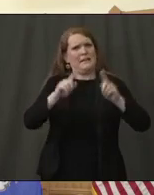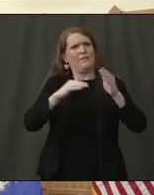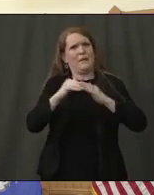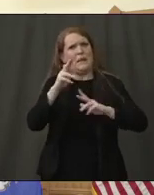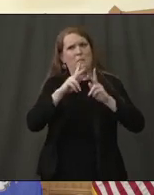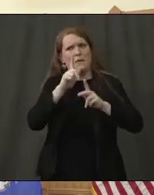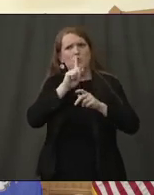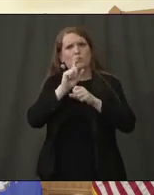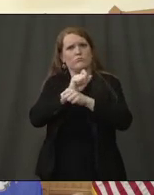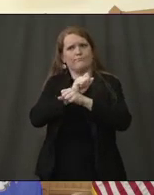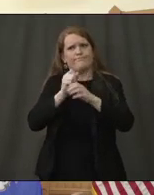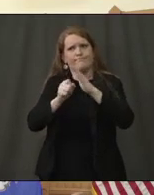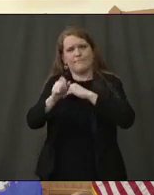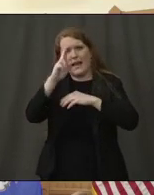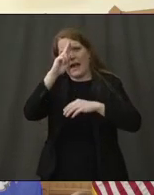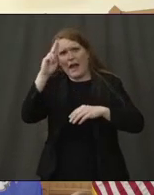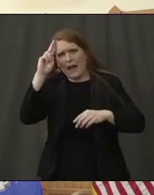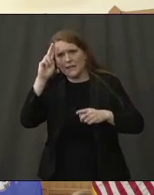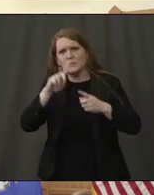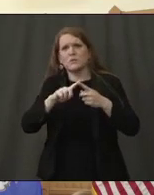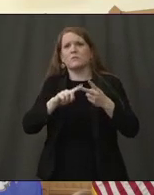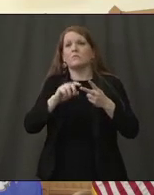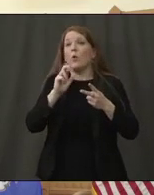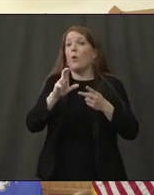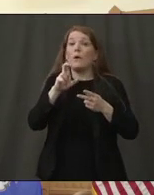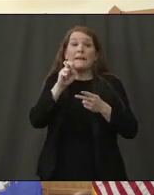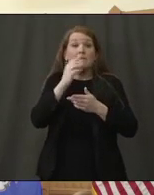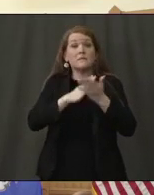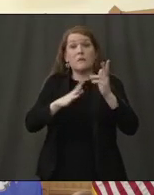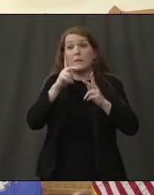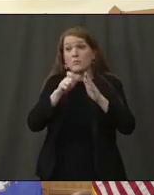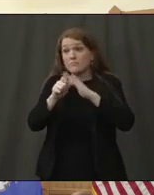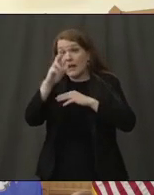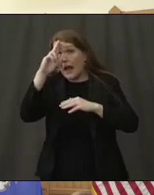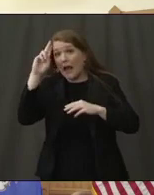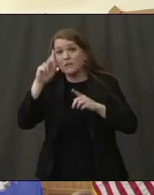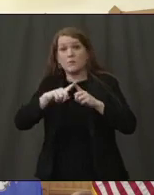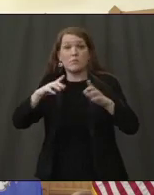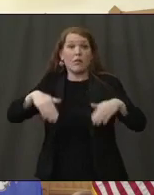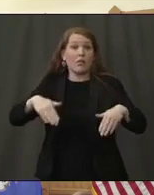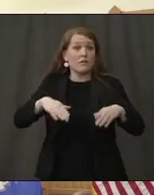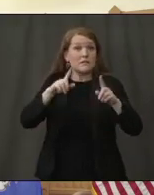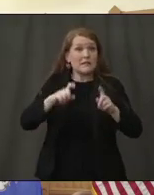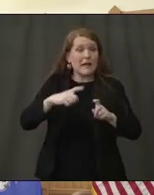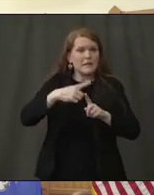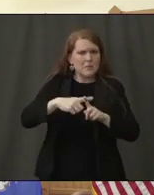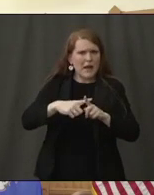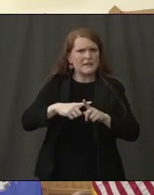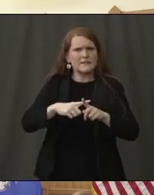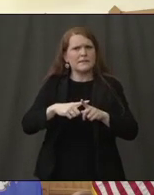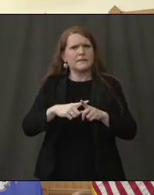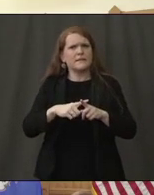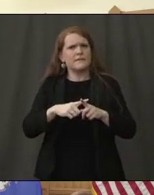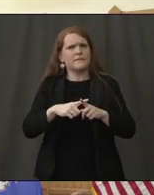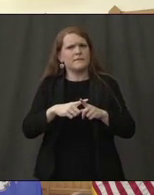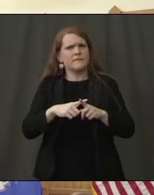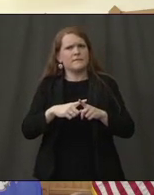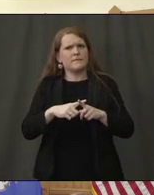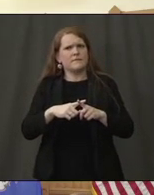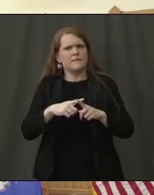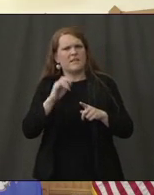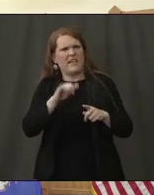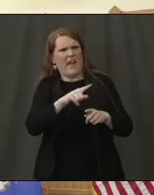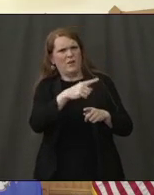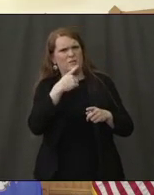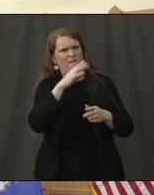people who are hospitalized but haven't tested positive yet, it still wouldn't seem to account for that very large amount. So I'm